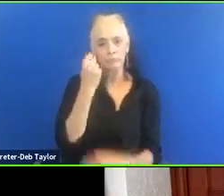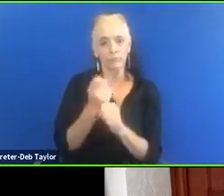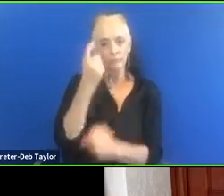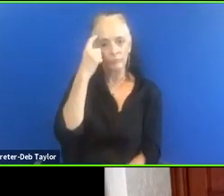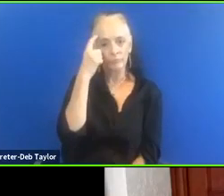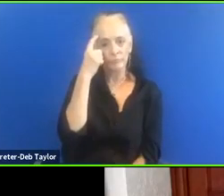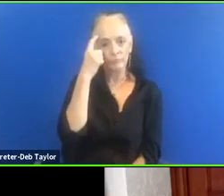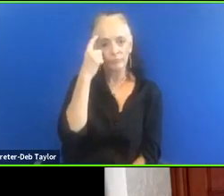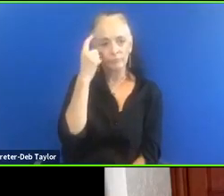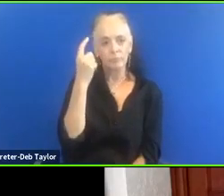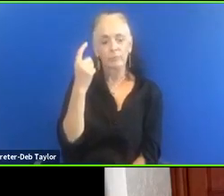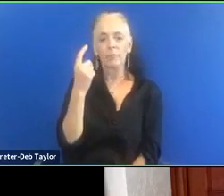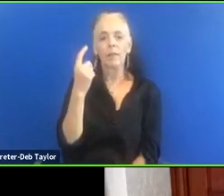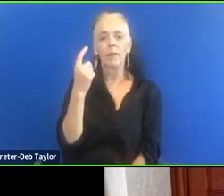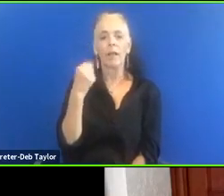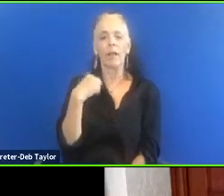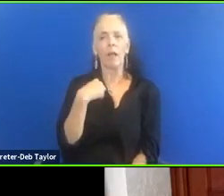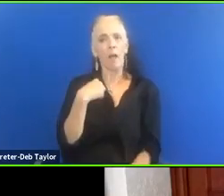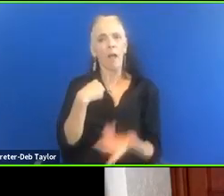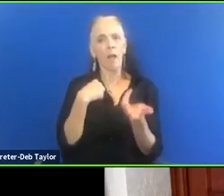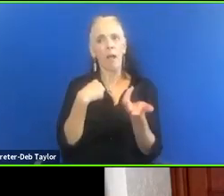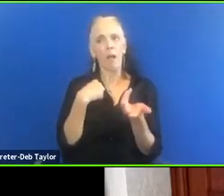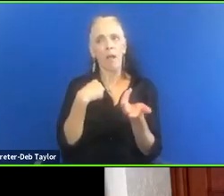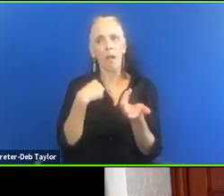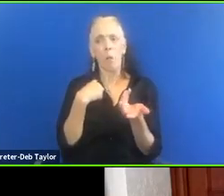that I don't have an issue with